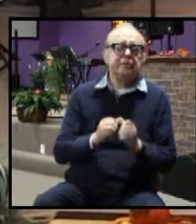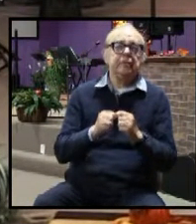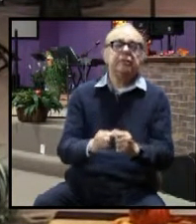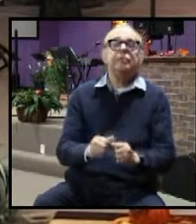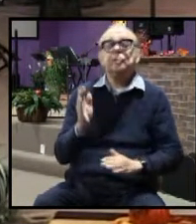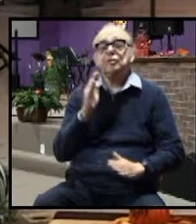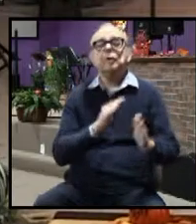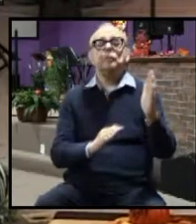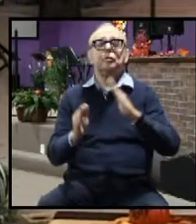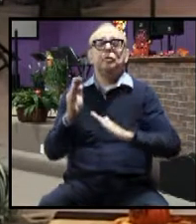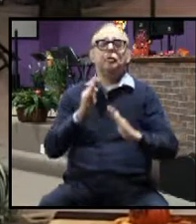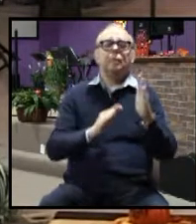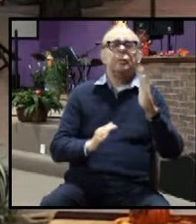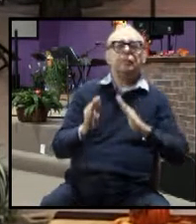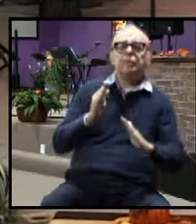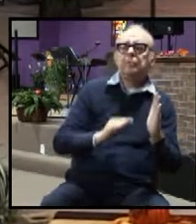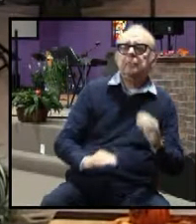stop.